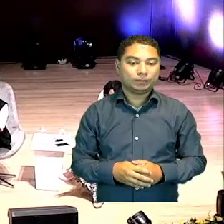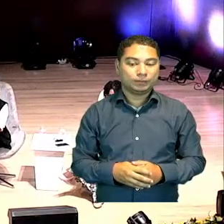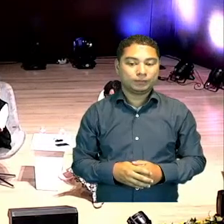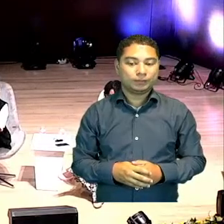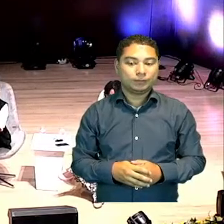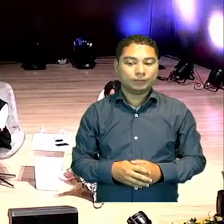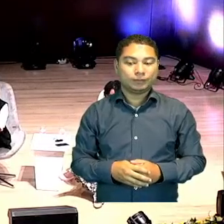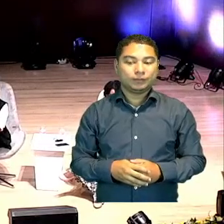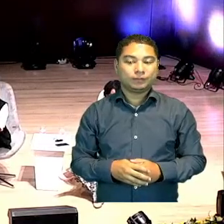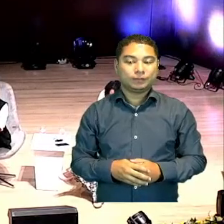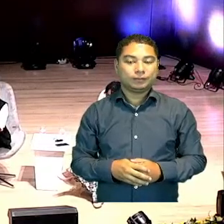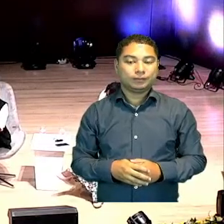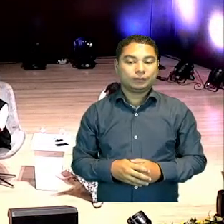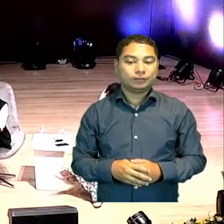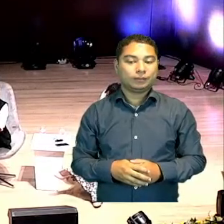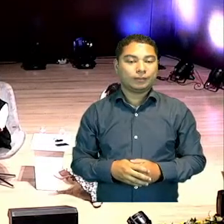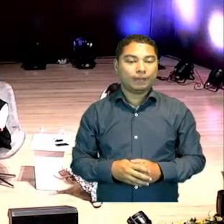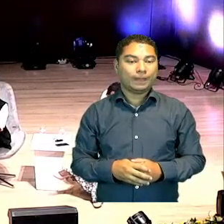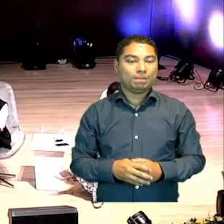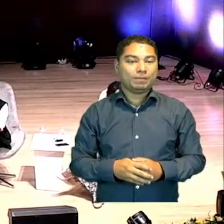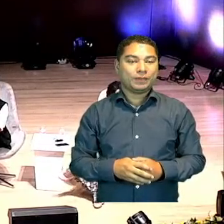Nuestra gente.